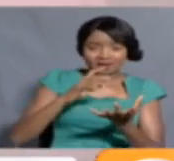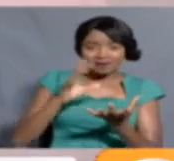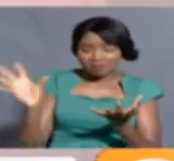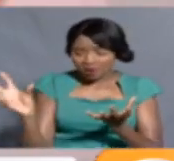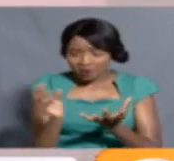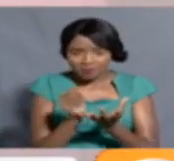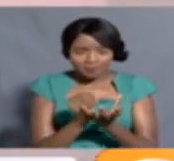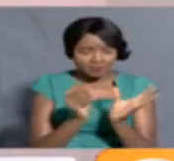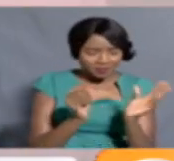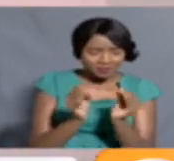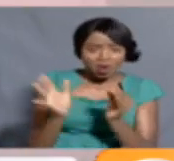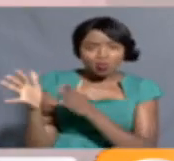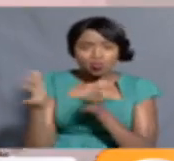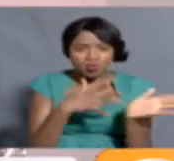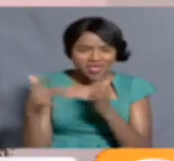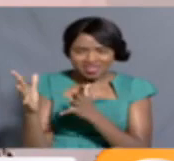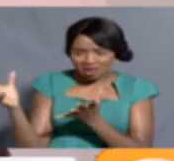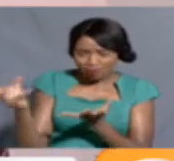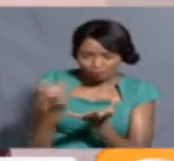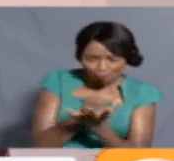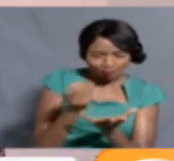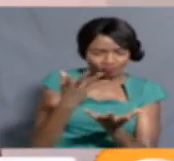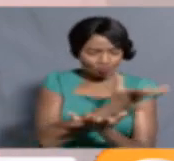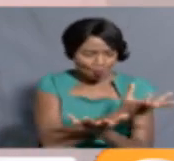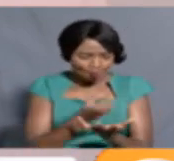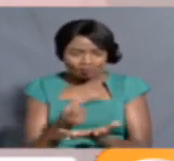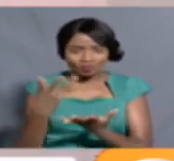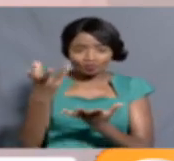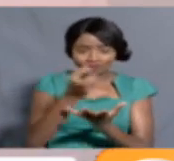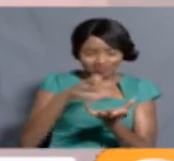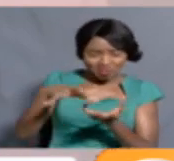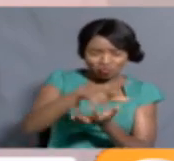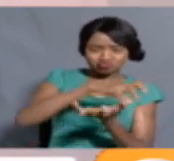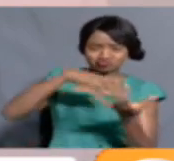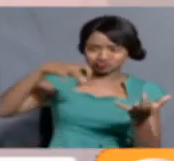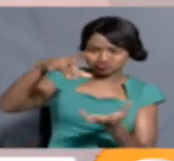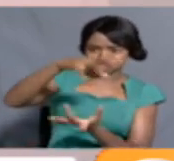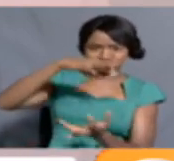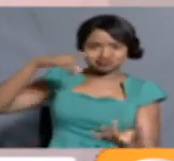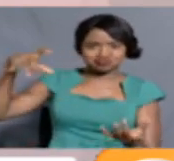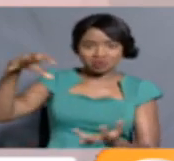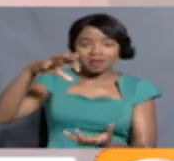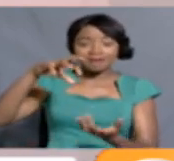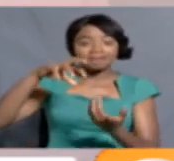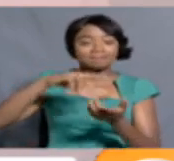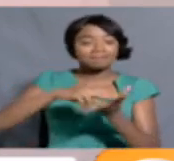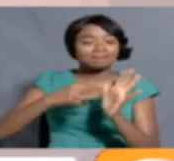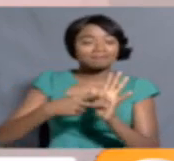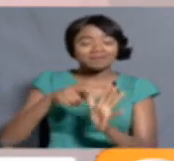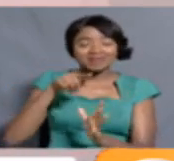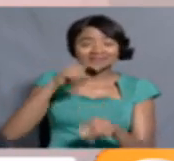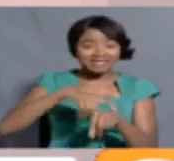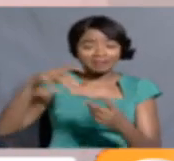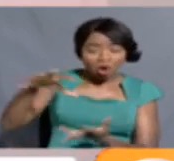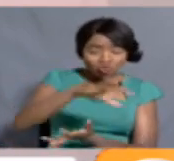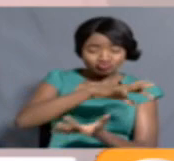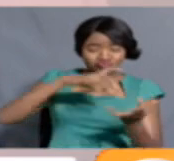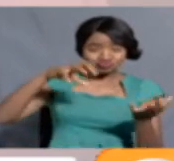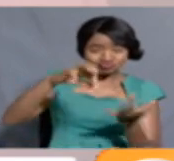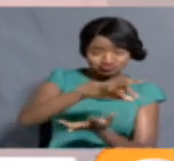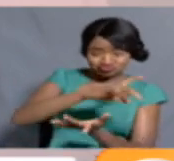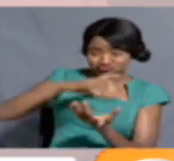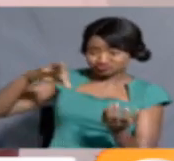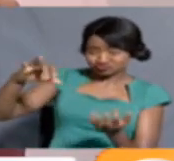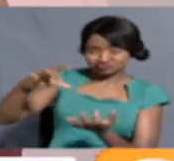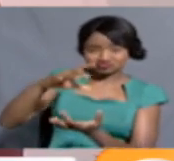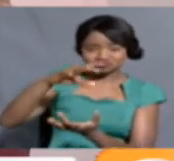rainfall. It's complicated science, but basically what happens is that we missed our window where rainfall usually comes here. So by the